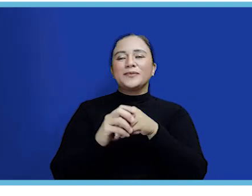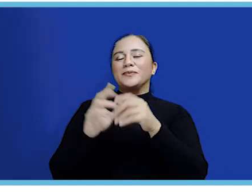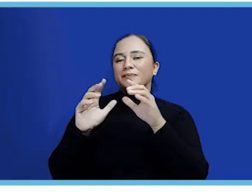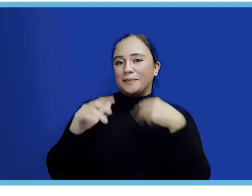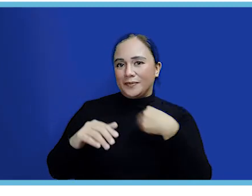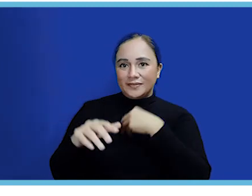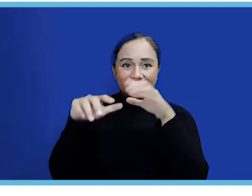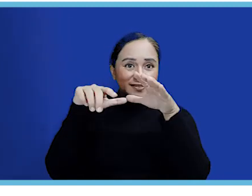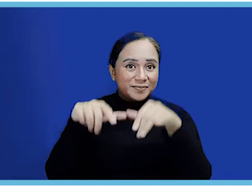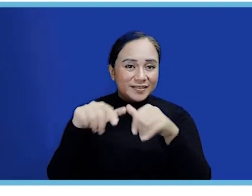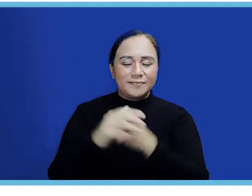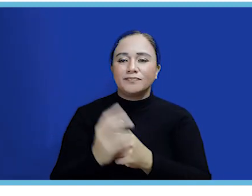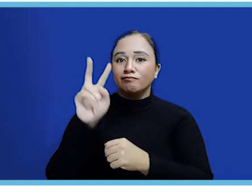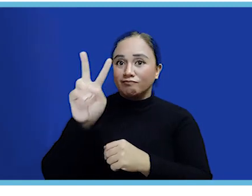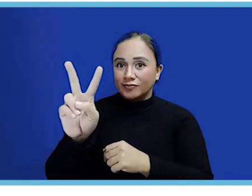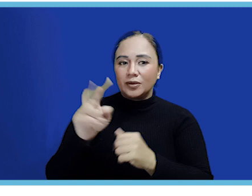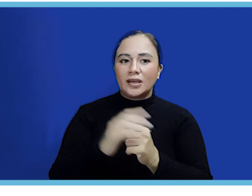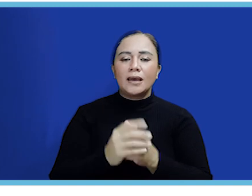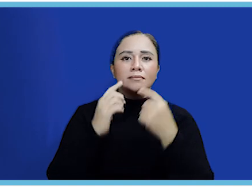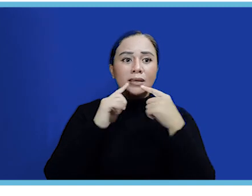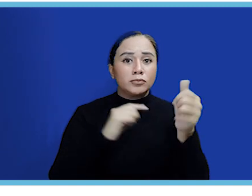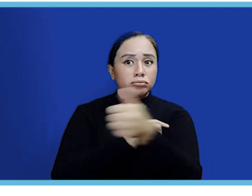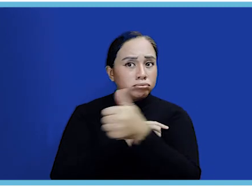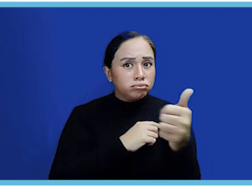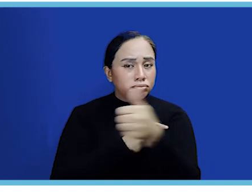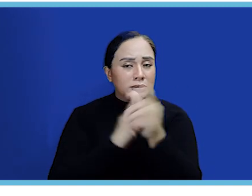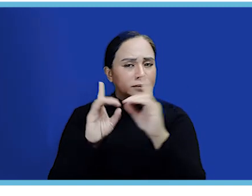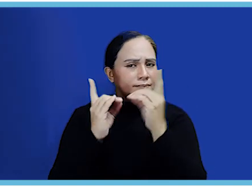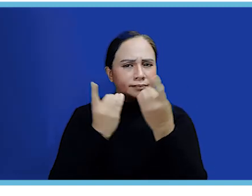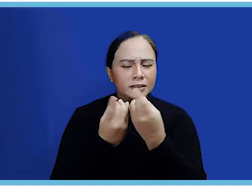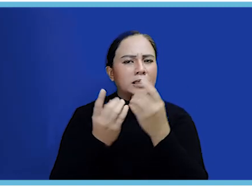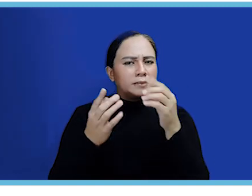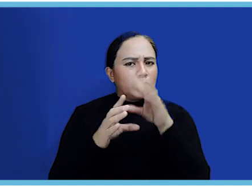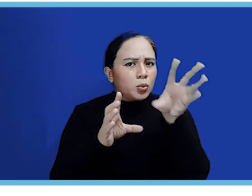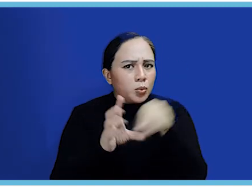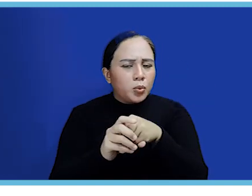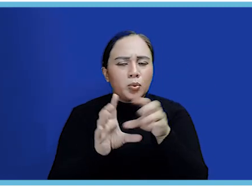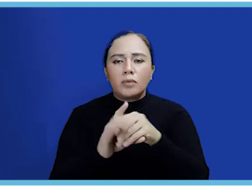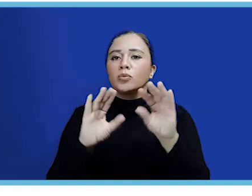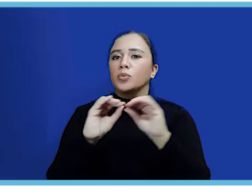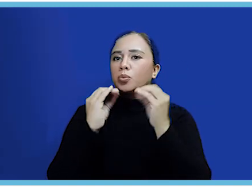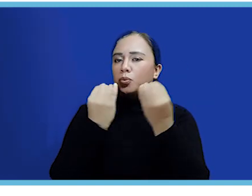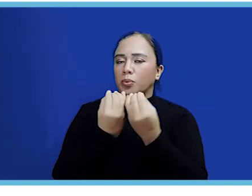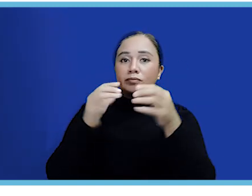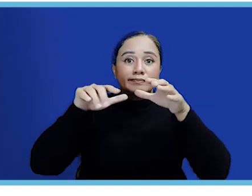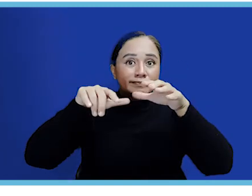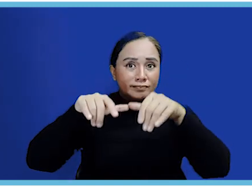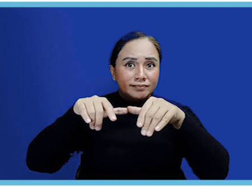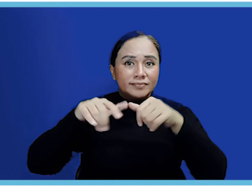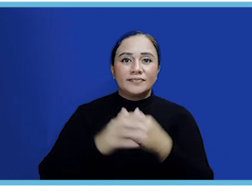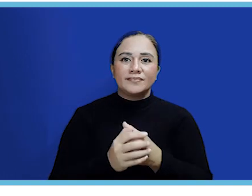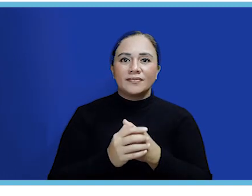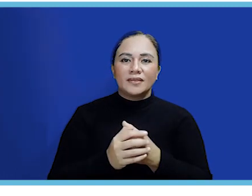with disabilities. 2. The Public Transportation Department is actively involving organizations of